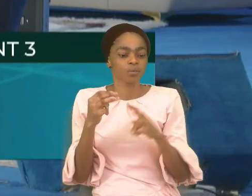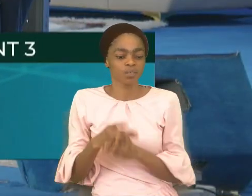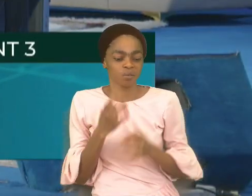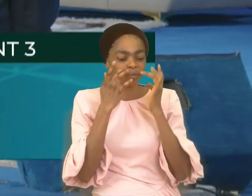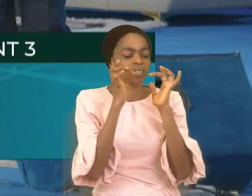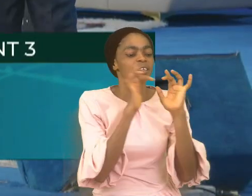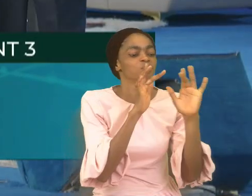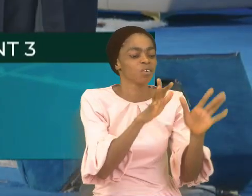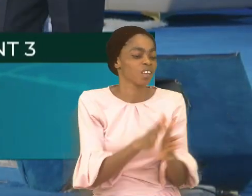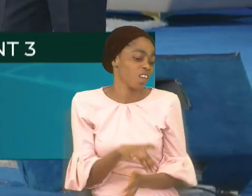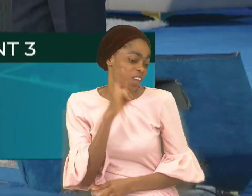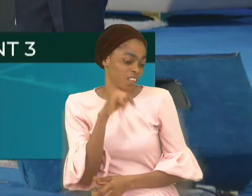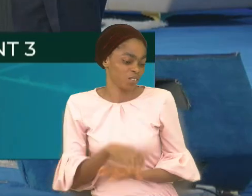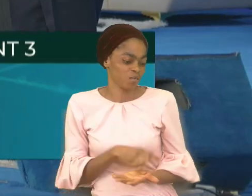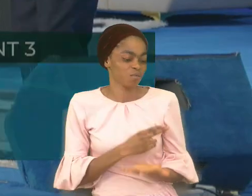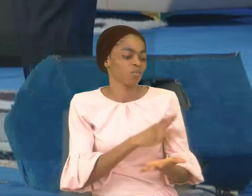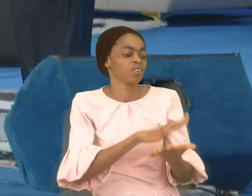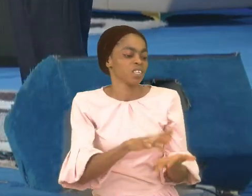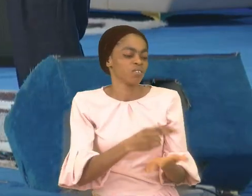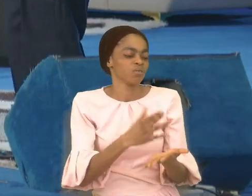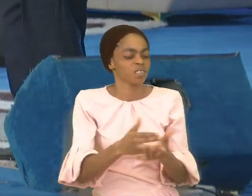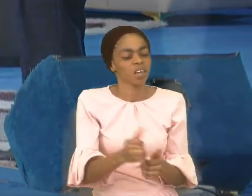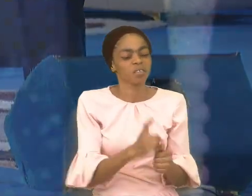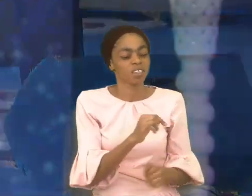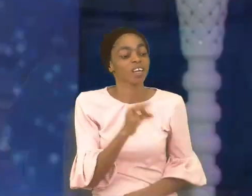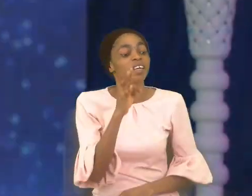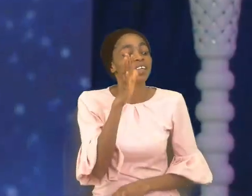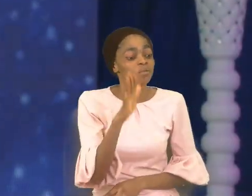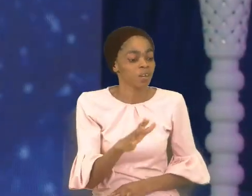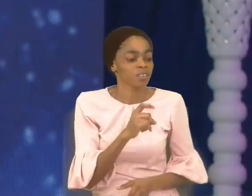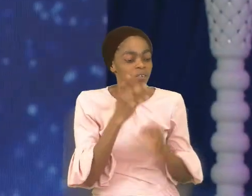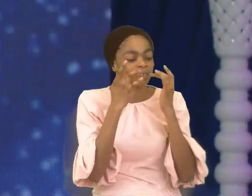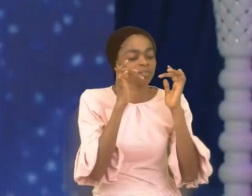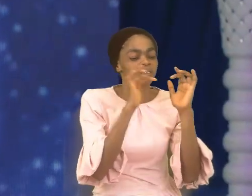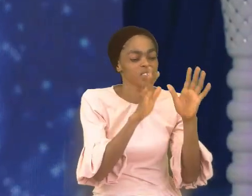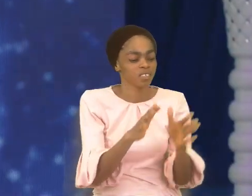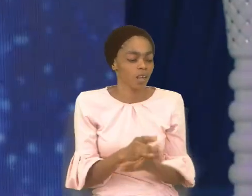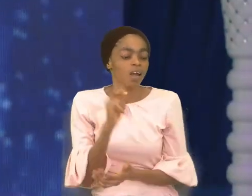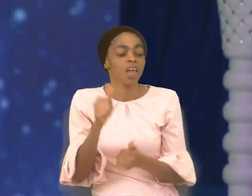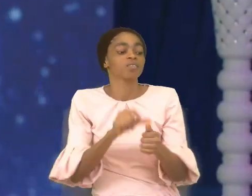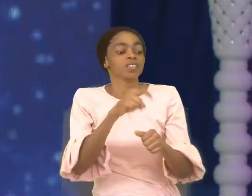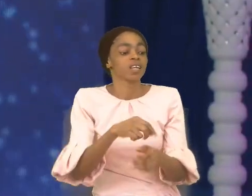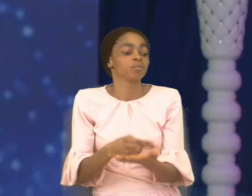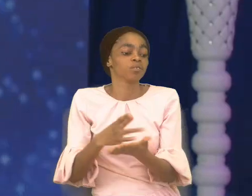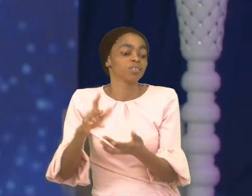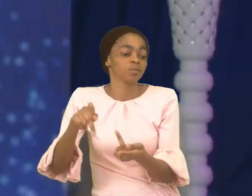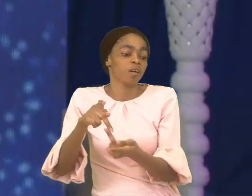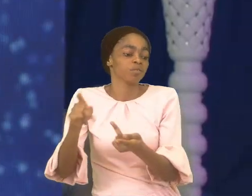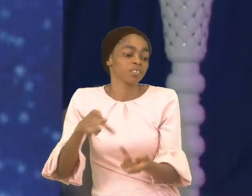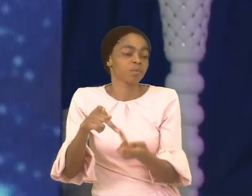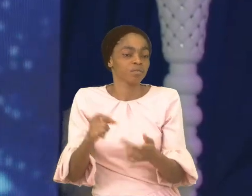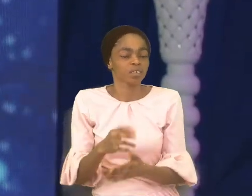pastor. Perfection, perfection. The world will ridicule them, but the God of